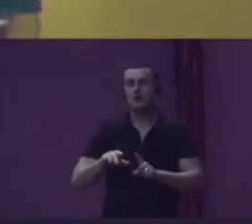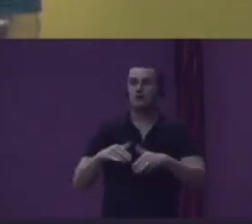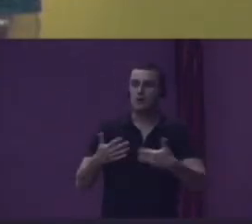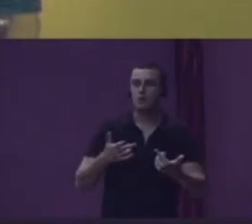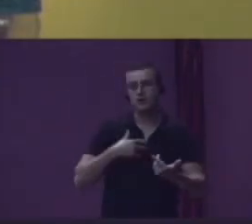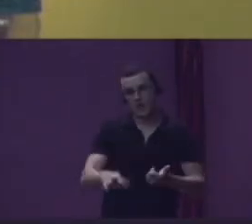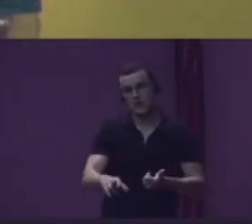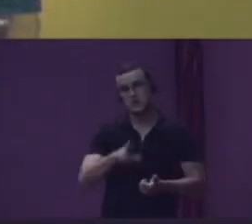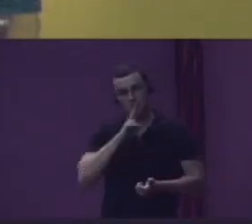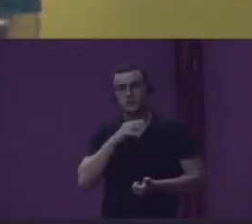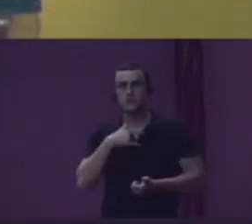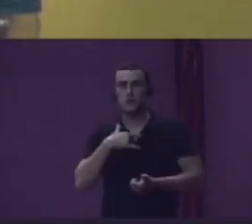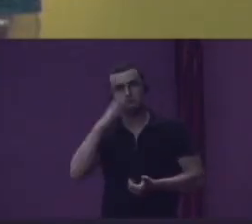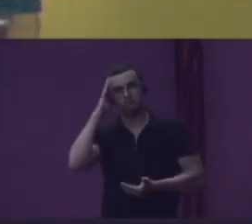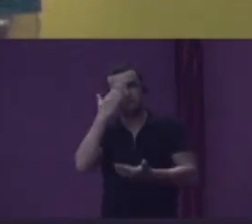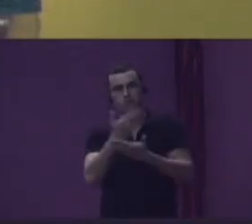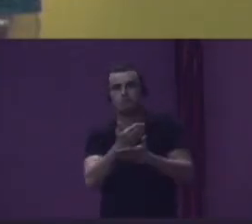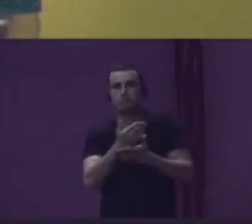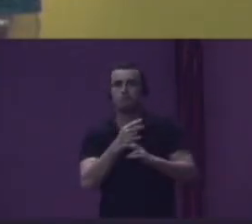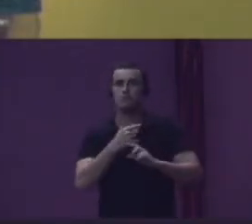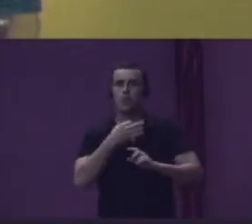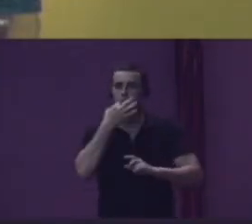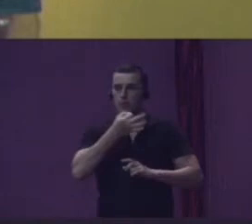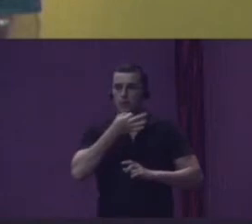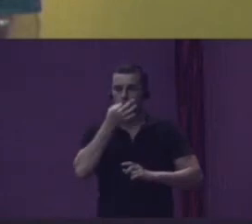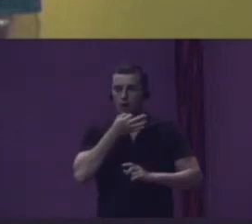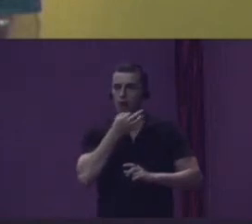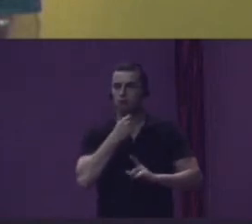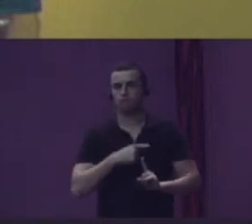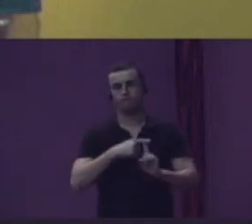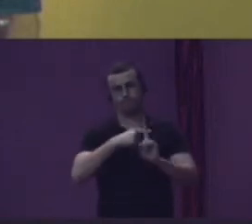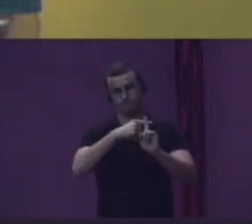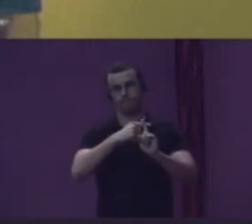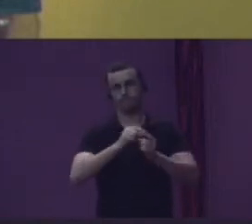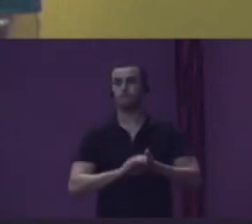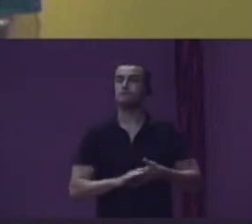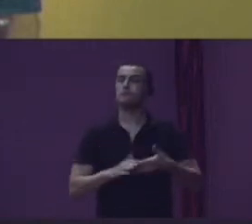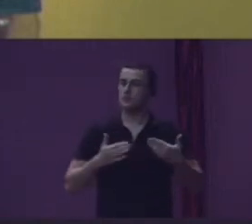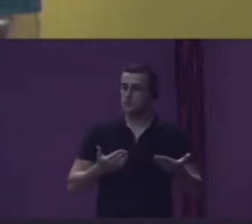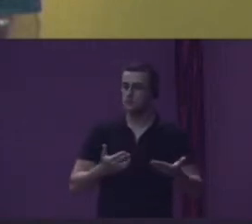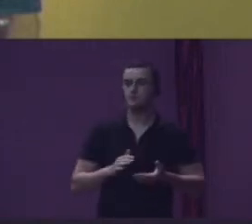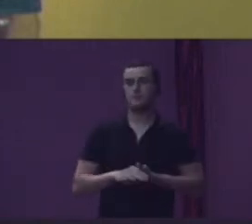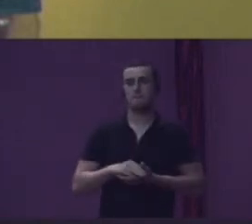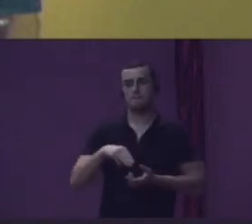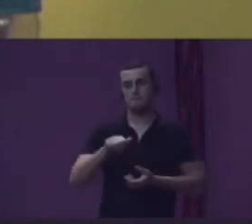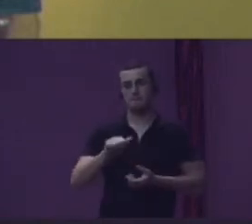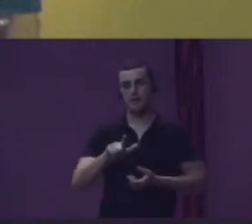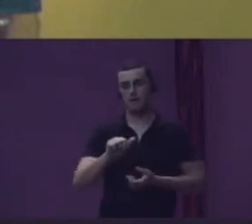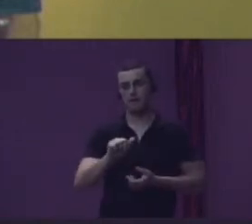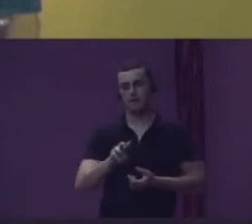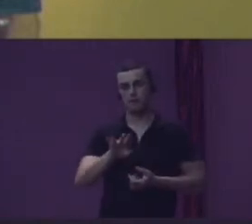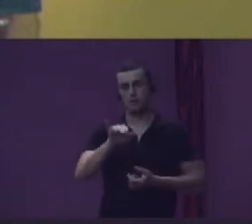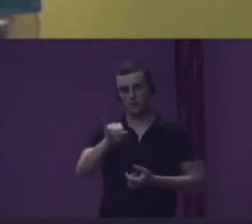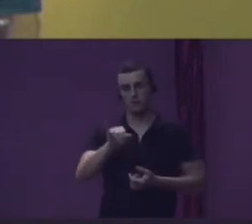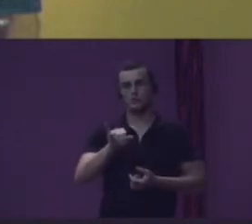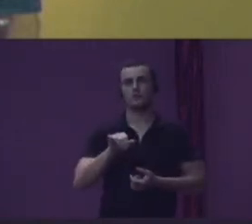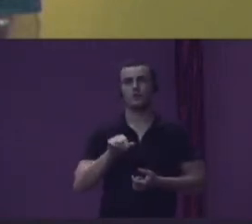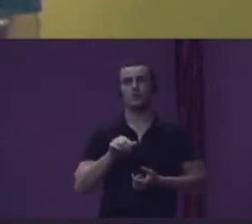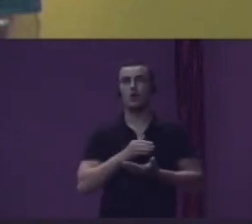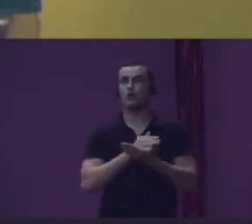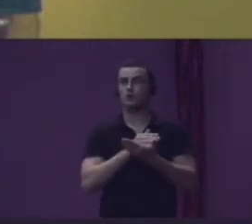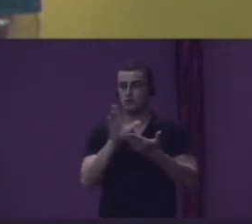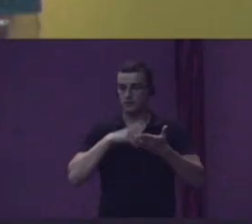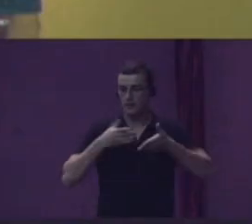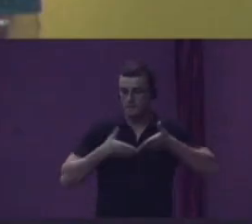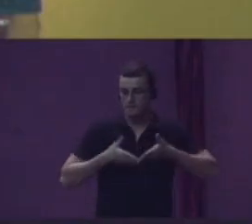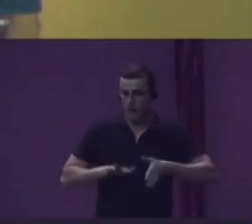her other children in the health center with a nurse midwife. So for this pregnancy, she sought antenatal care at that same health center